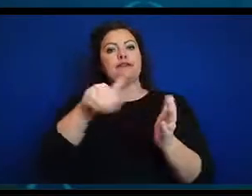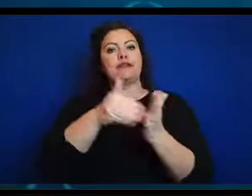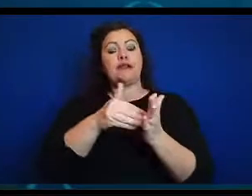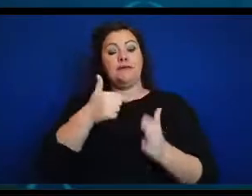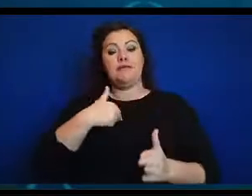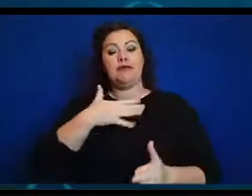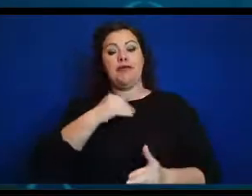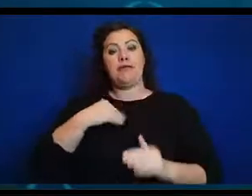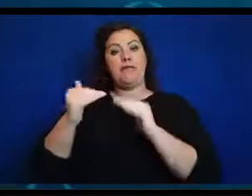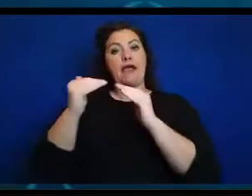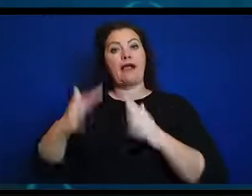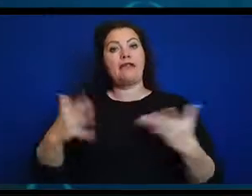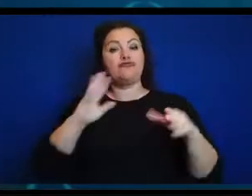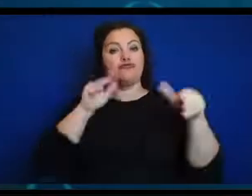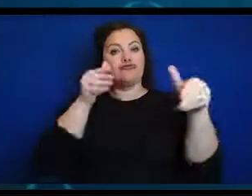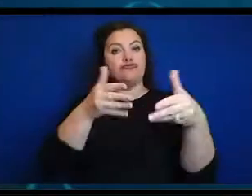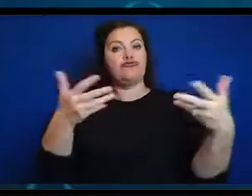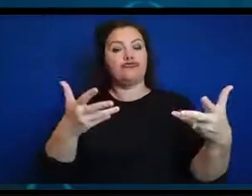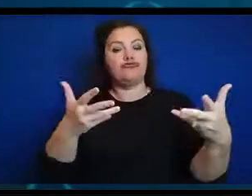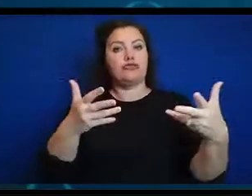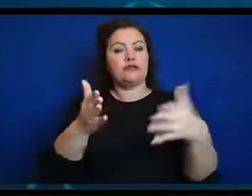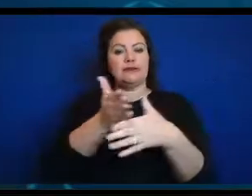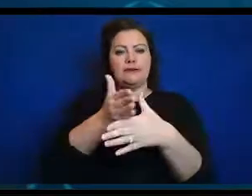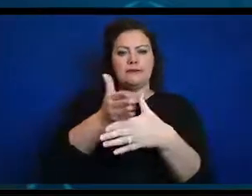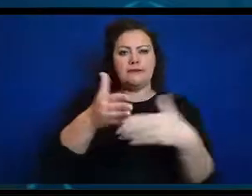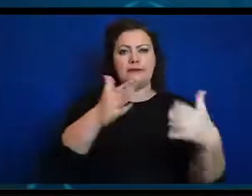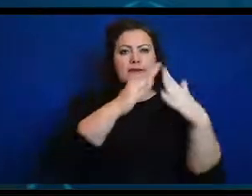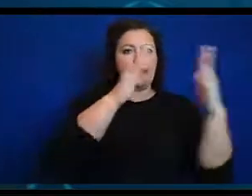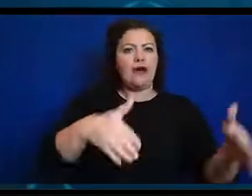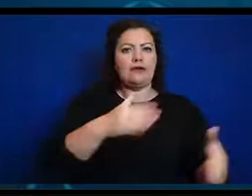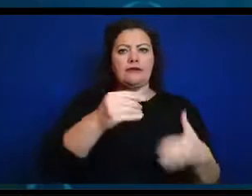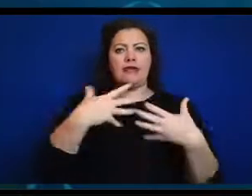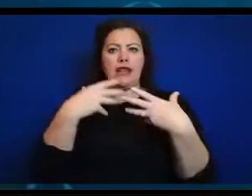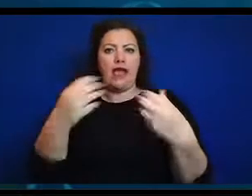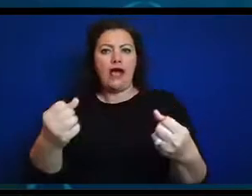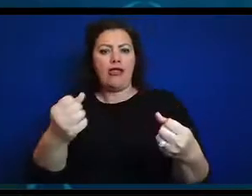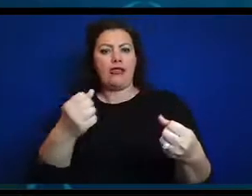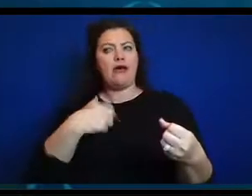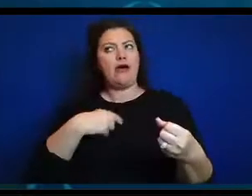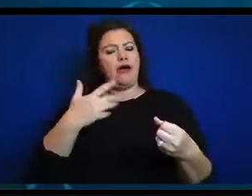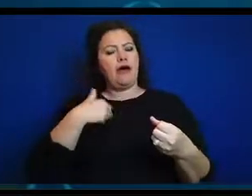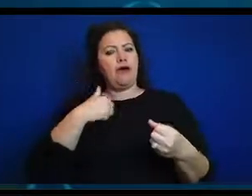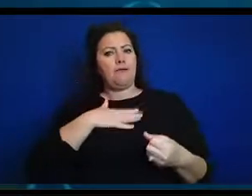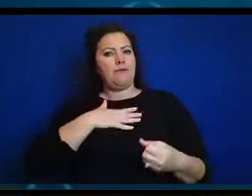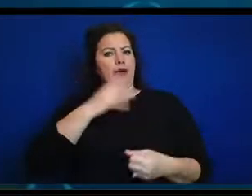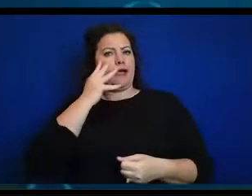several years concentrating on the intersection between housing and health. I have concluded, based on my